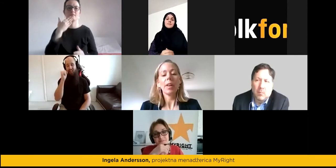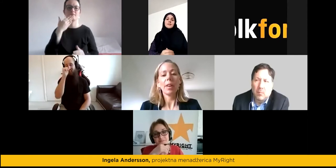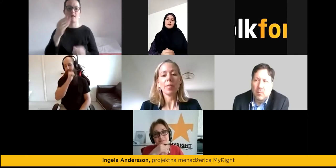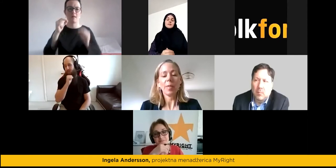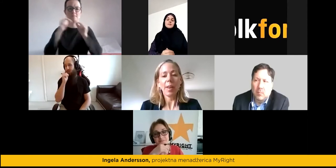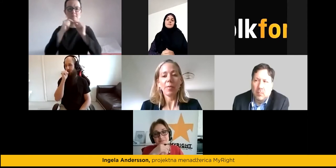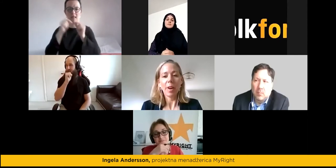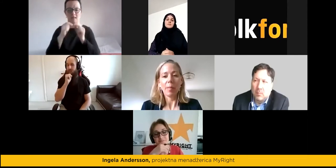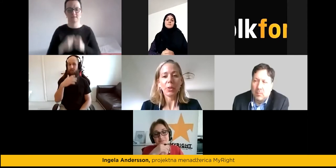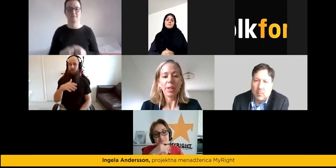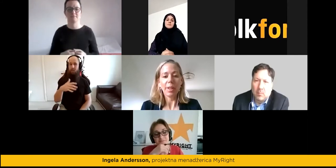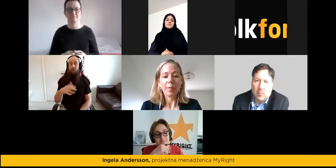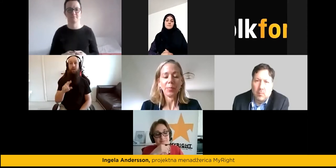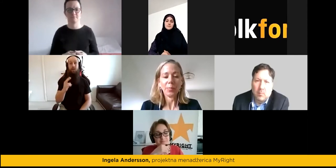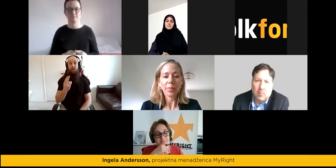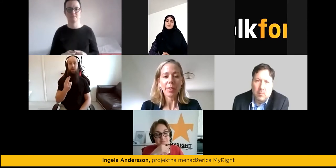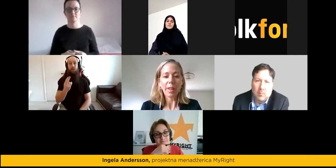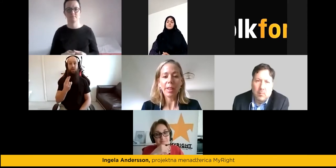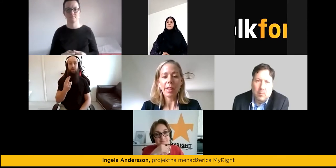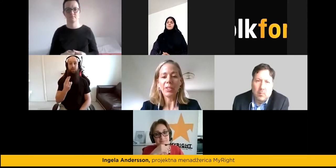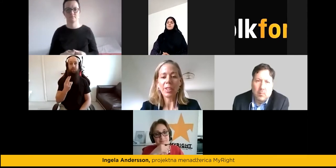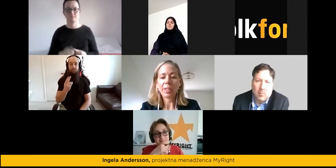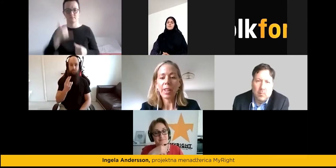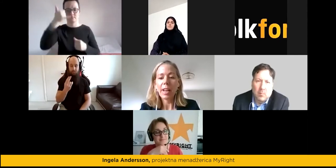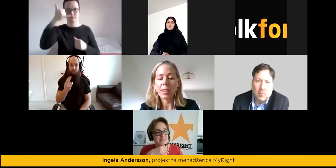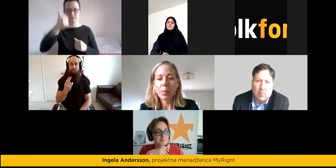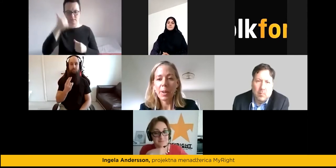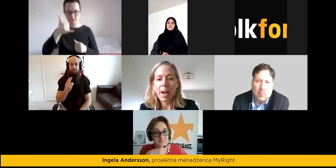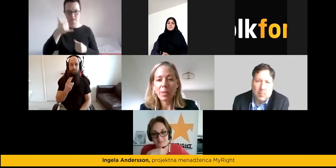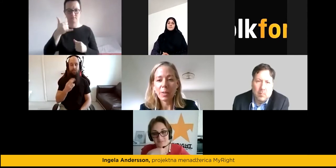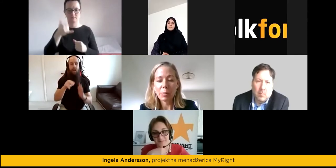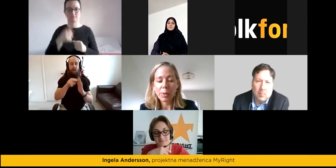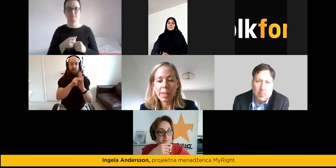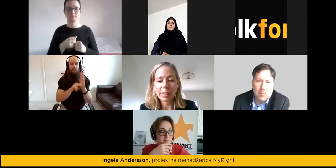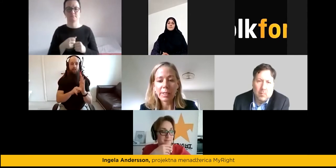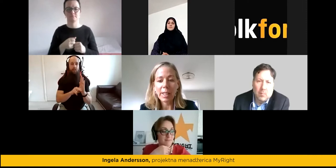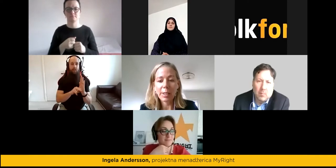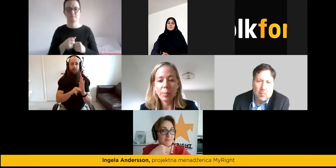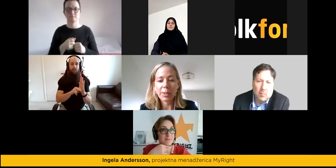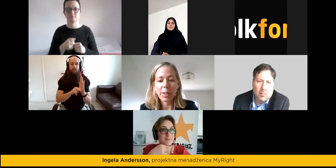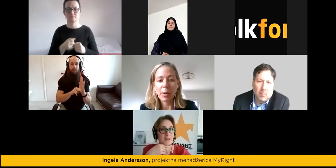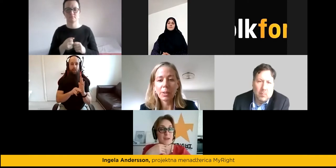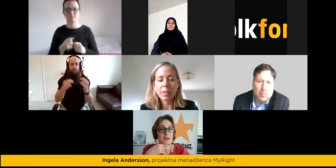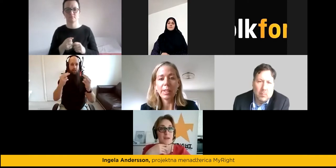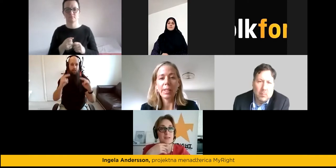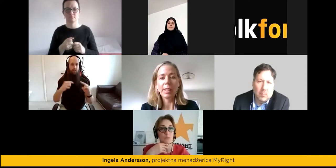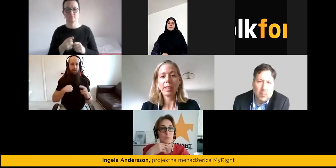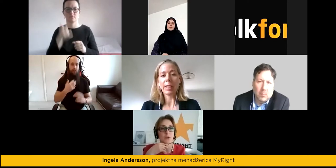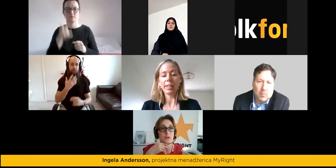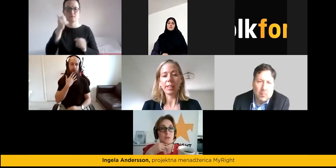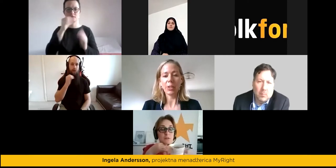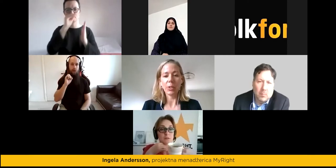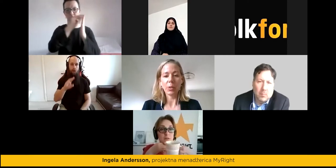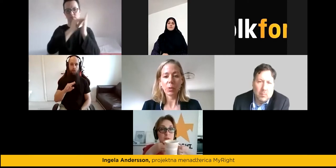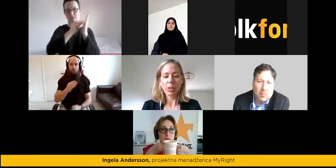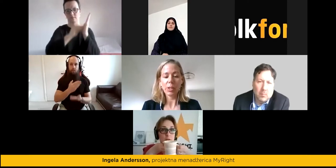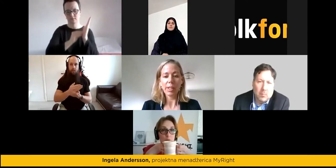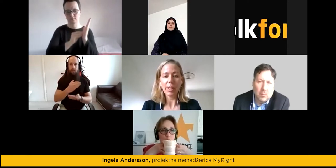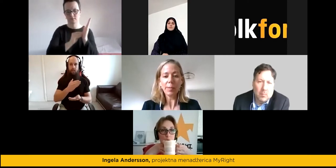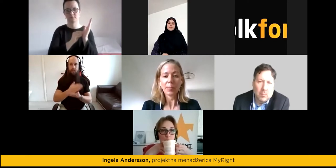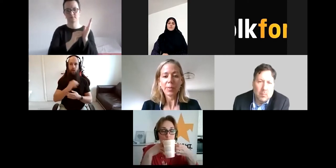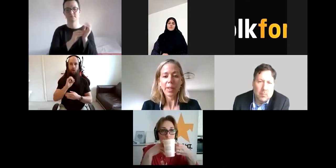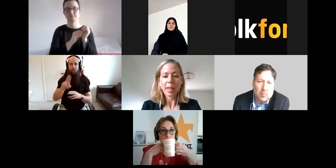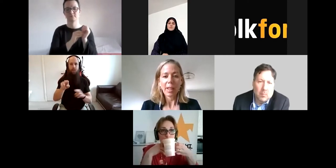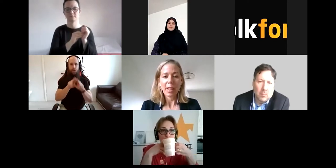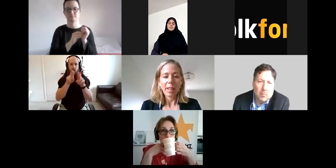Now we have come to the agenda item where I will present a little bit about the international